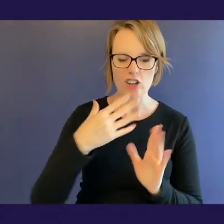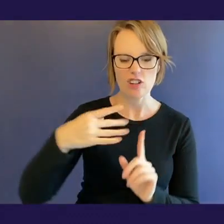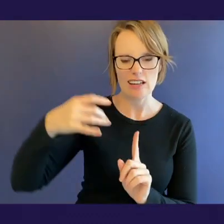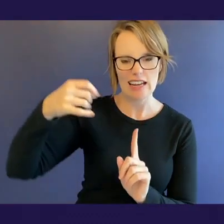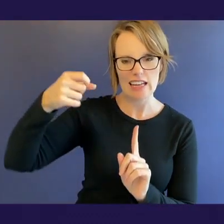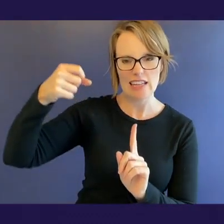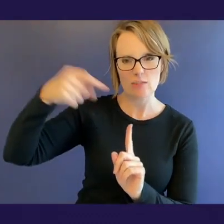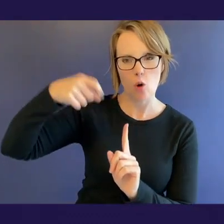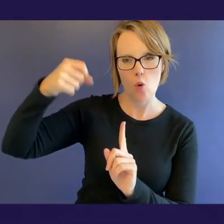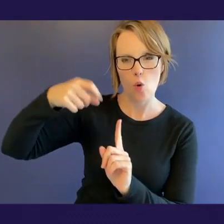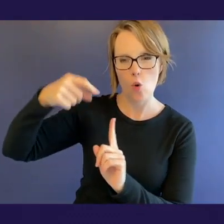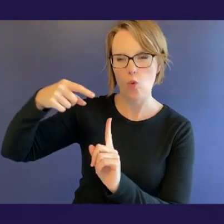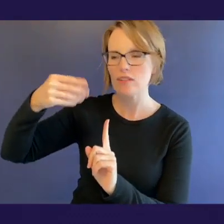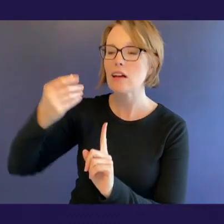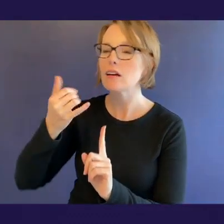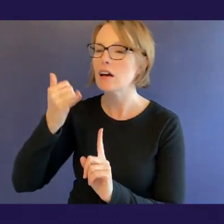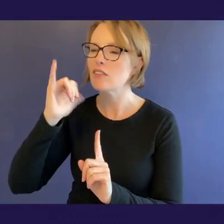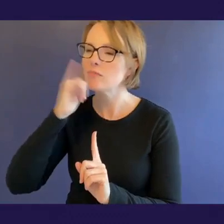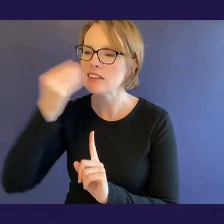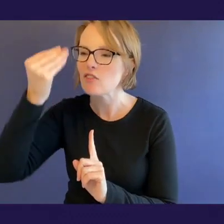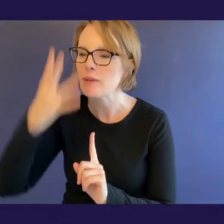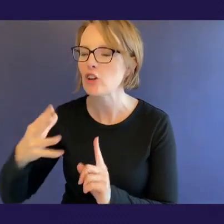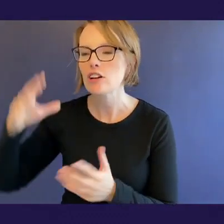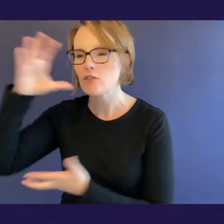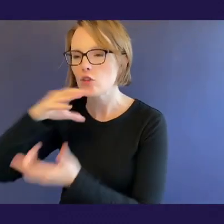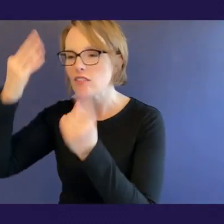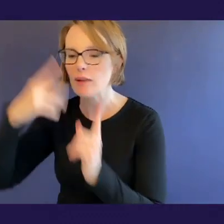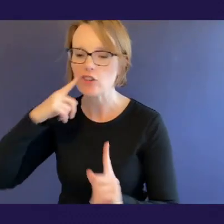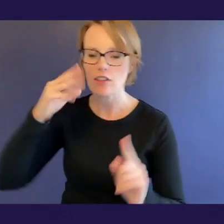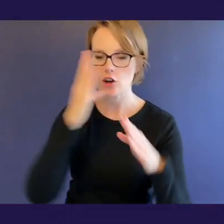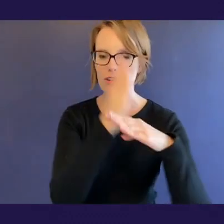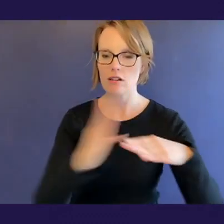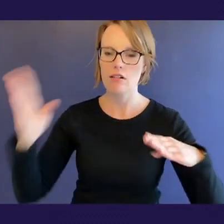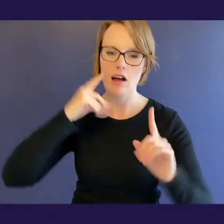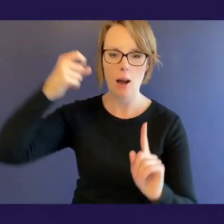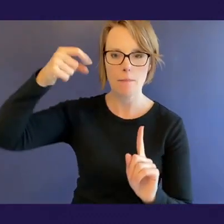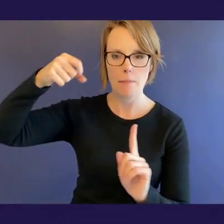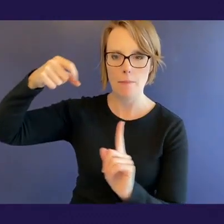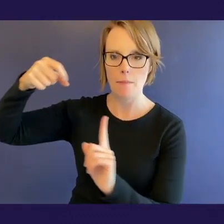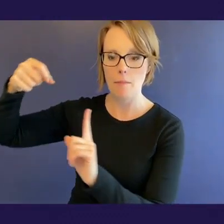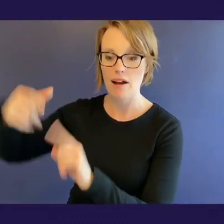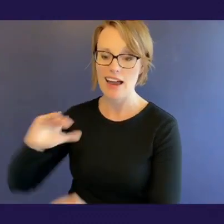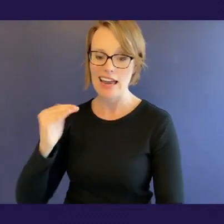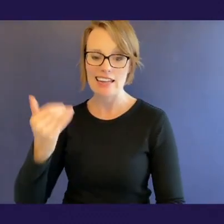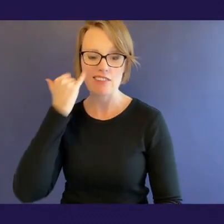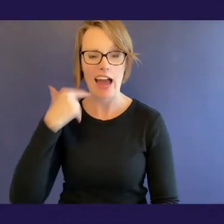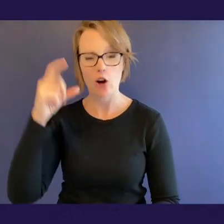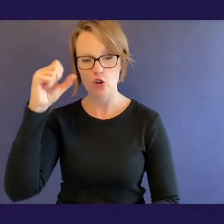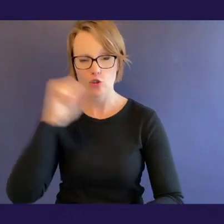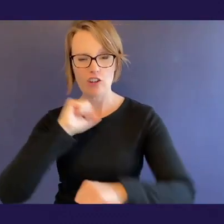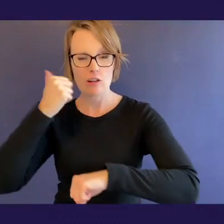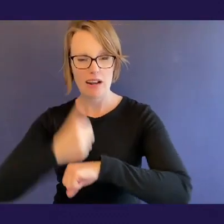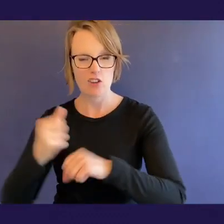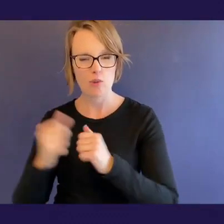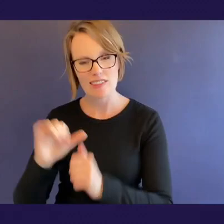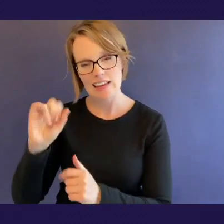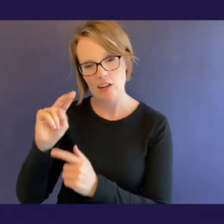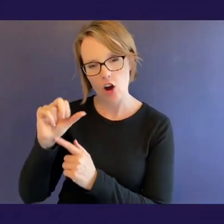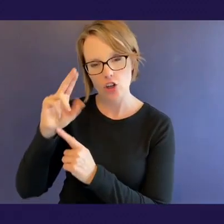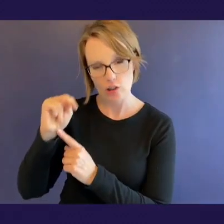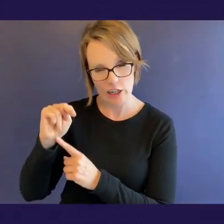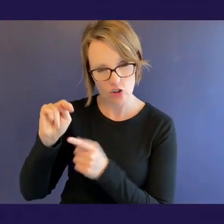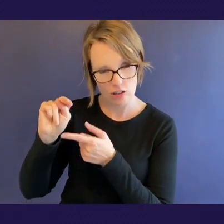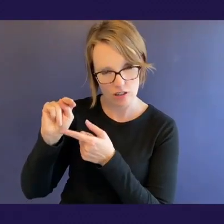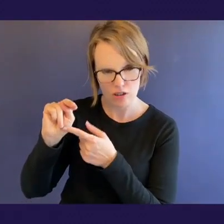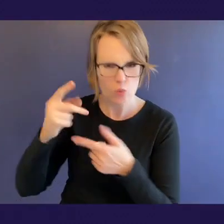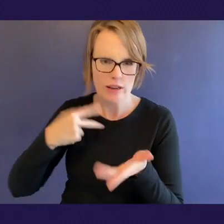or confusing information. And inoculation-based strategies, which I'll go into in a little bit more detail, kind of sit at